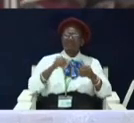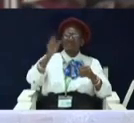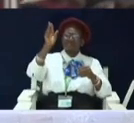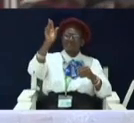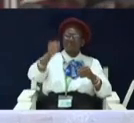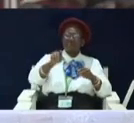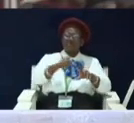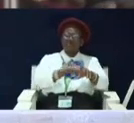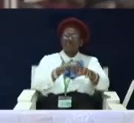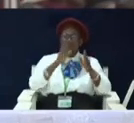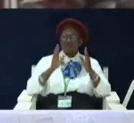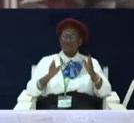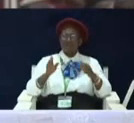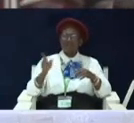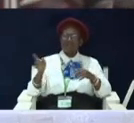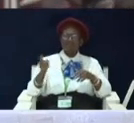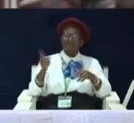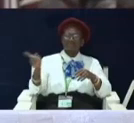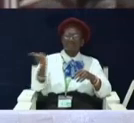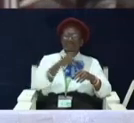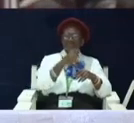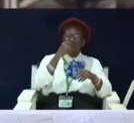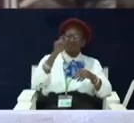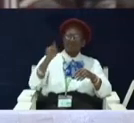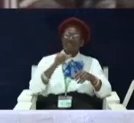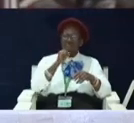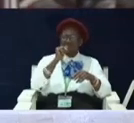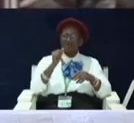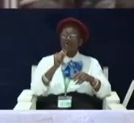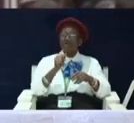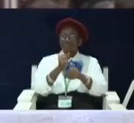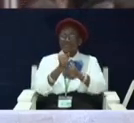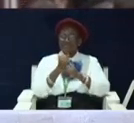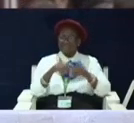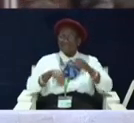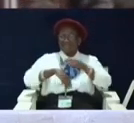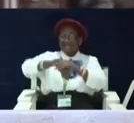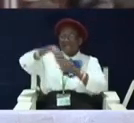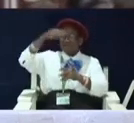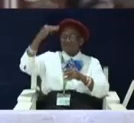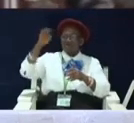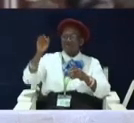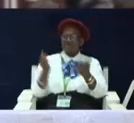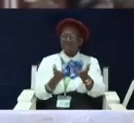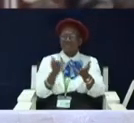other. You must not get out of here without your